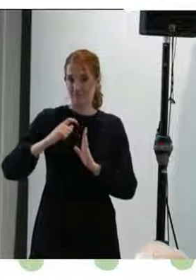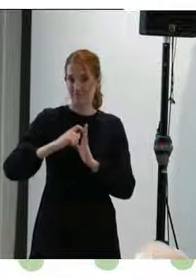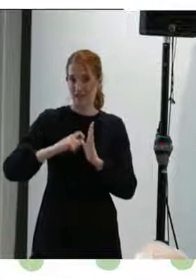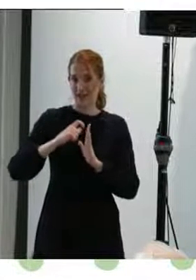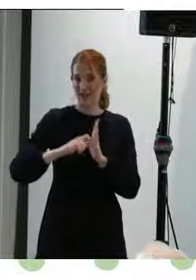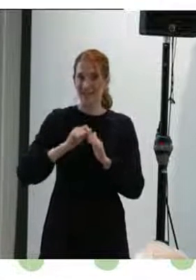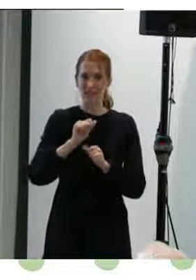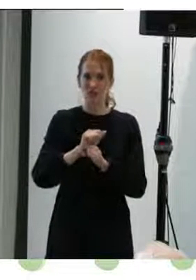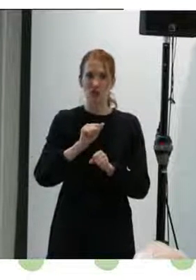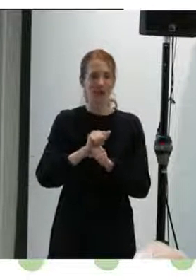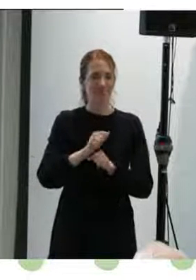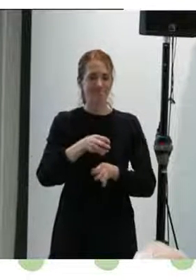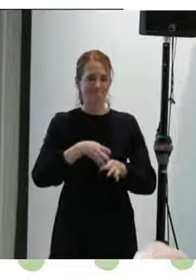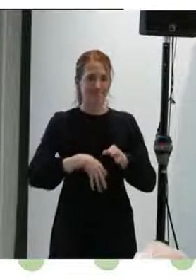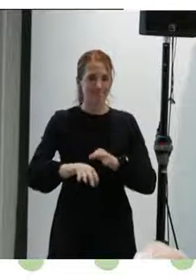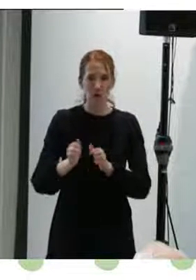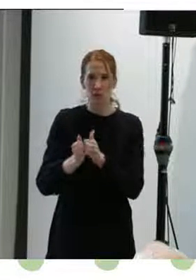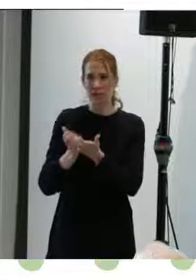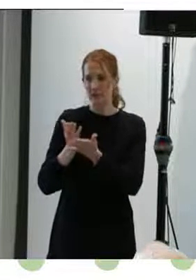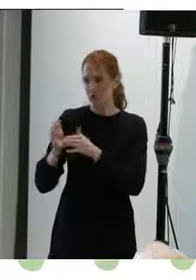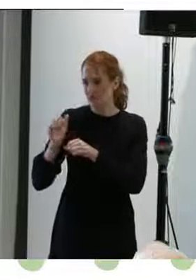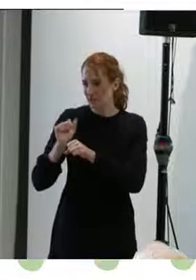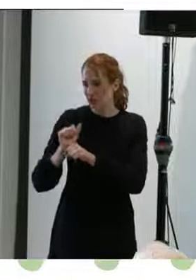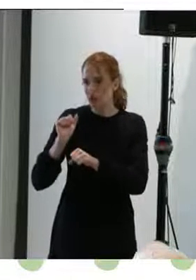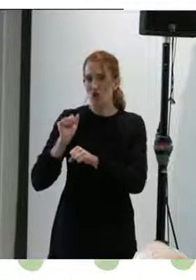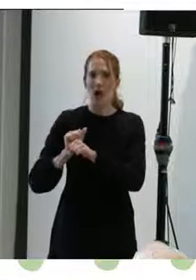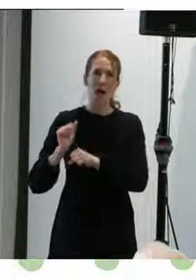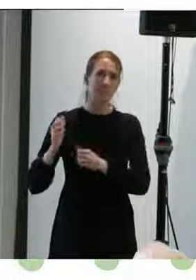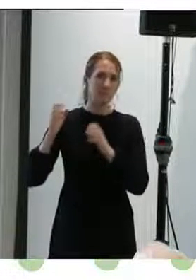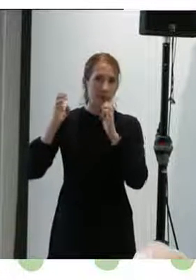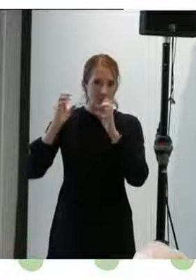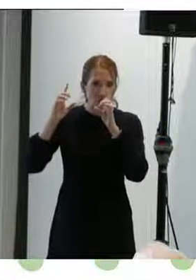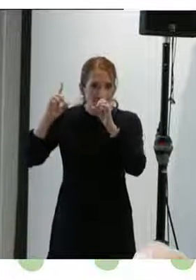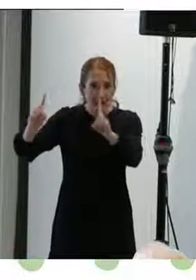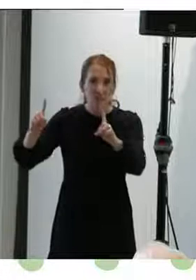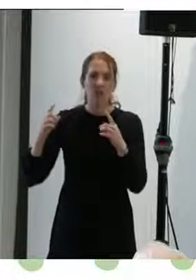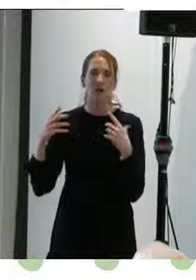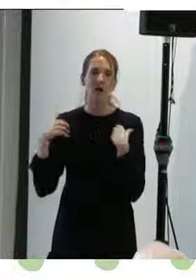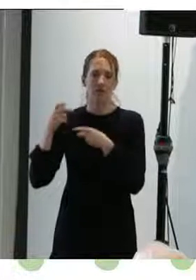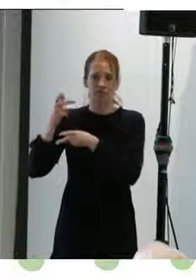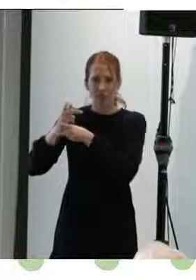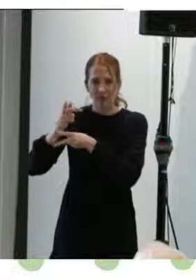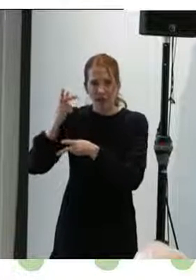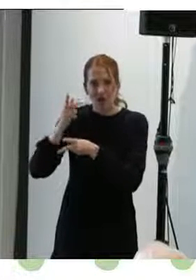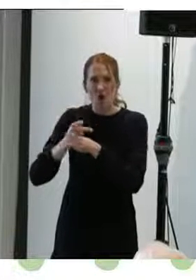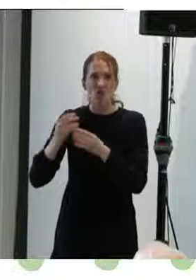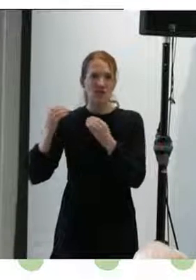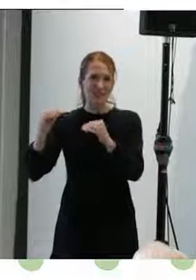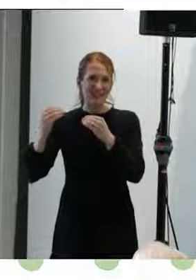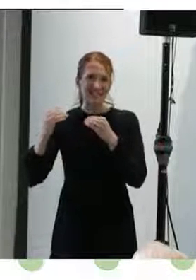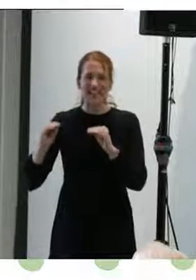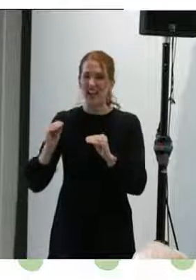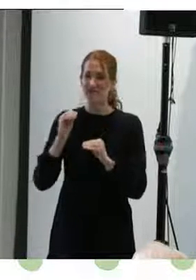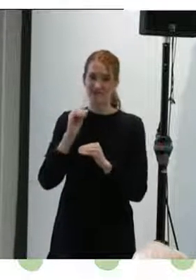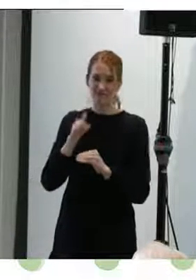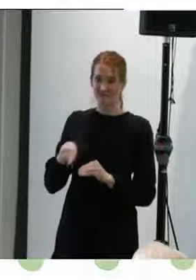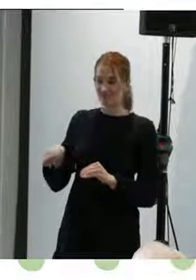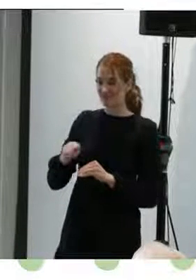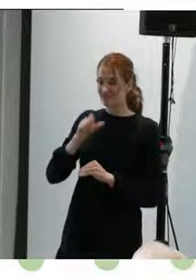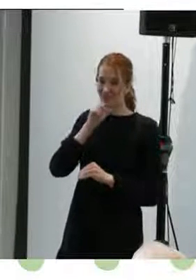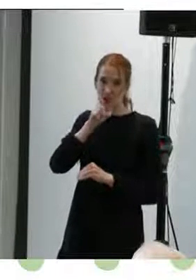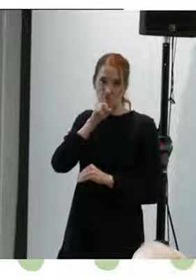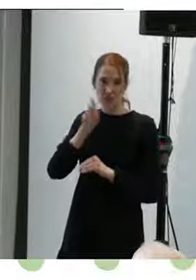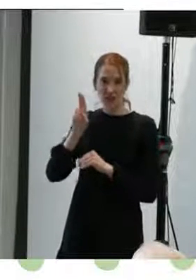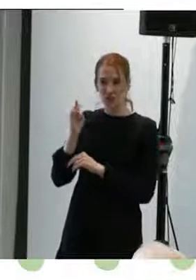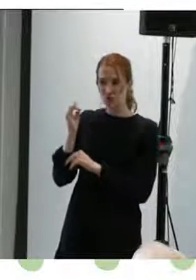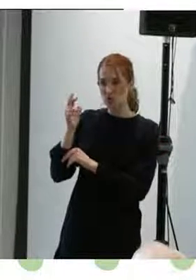service jobs in education, healthcare, and retail that are largely non-union. They pay low wages, and they offer a few benefits. So these